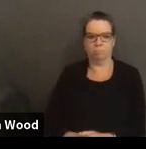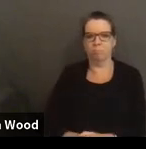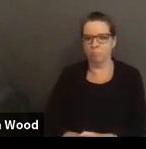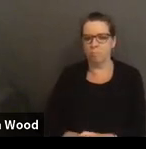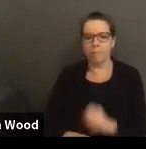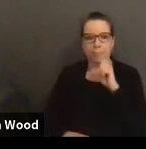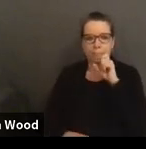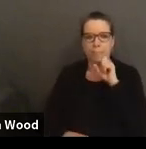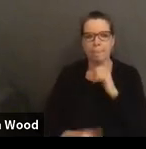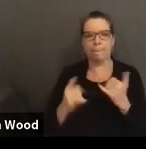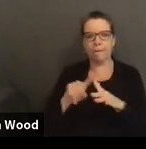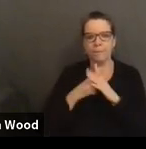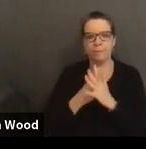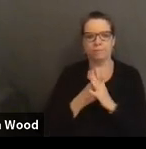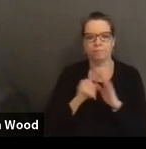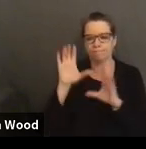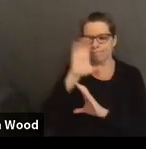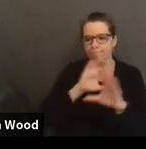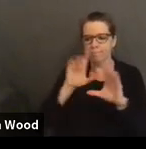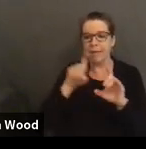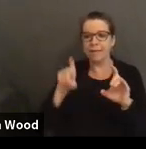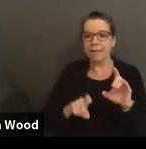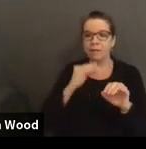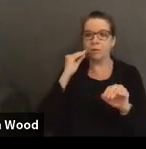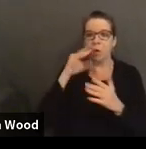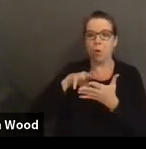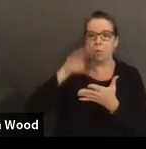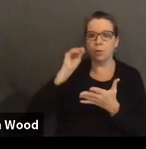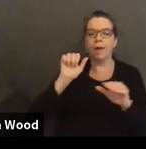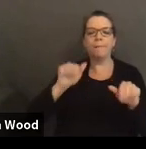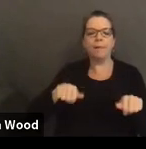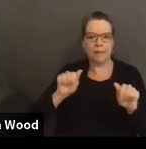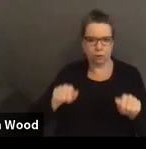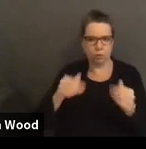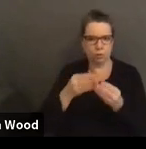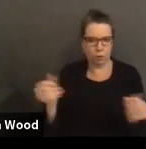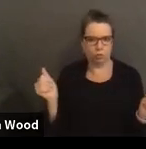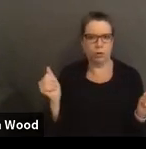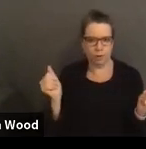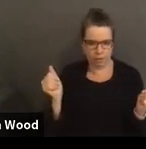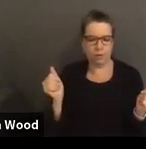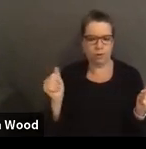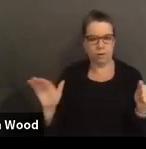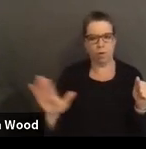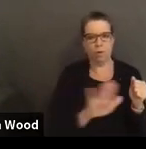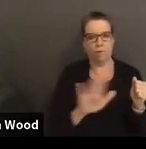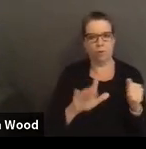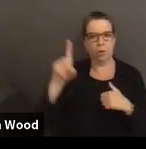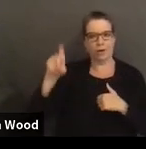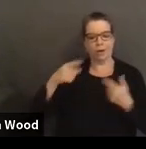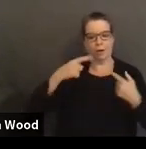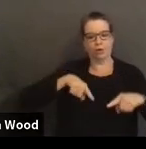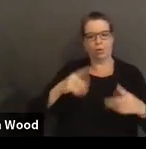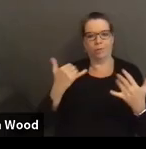We're going to jump into exploring Texas home learning as a potential solution for your needs during the